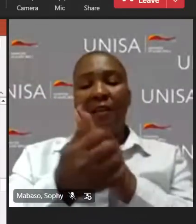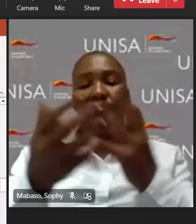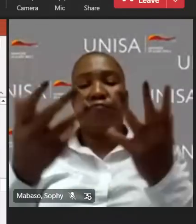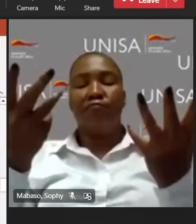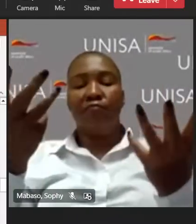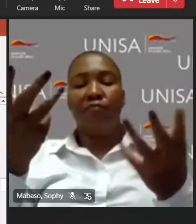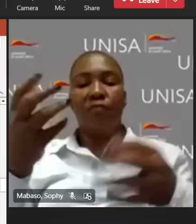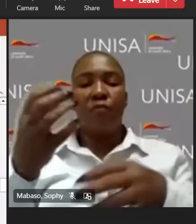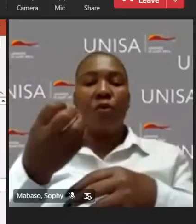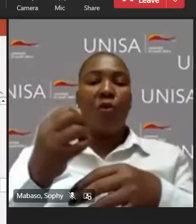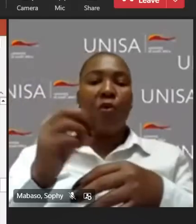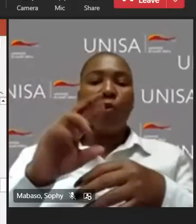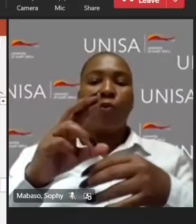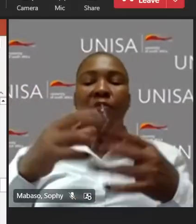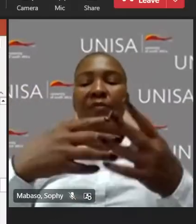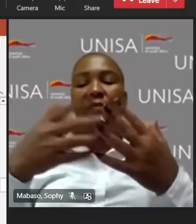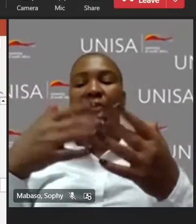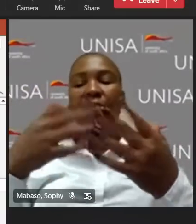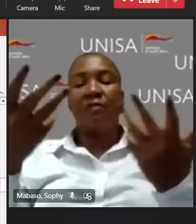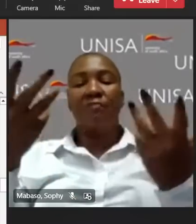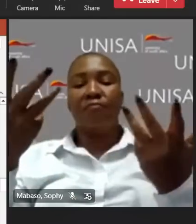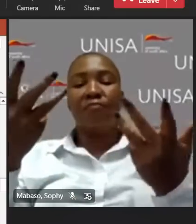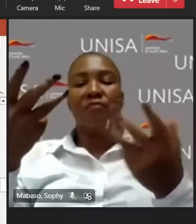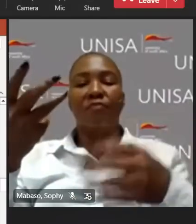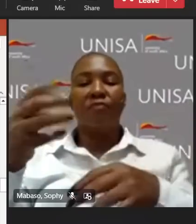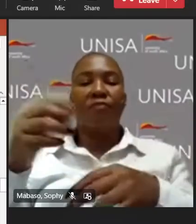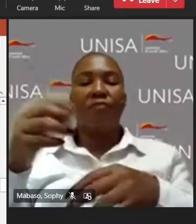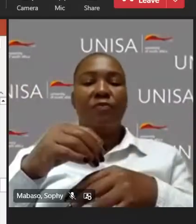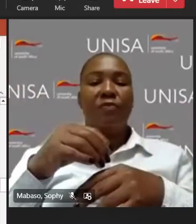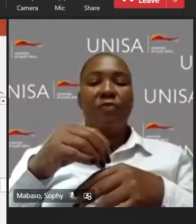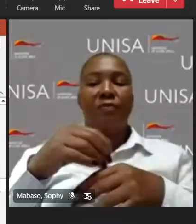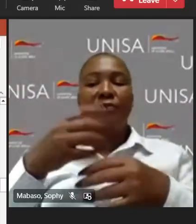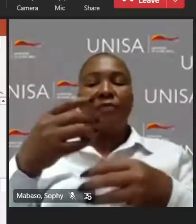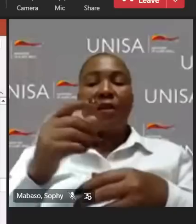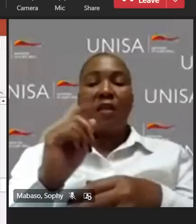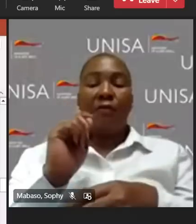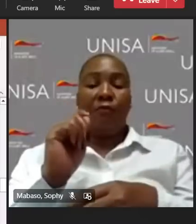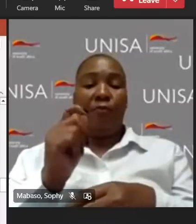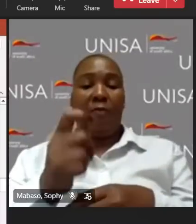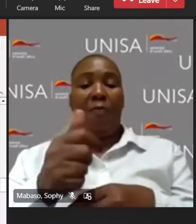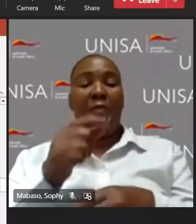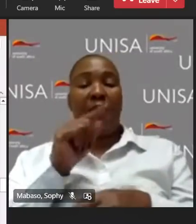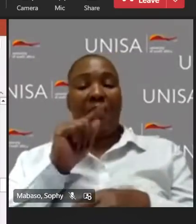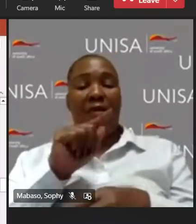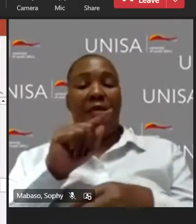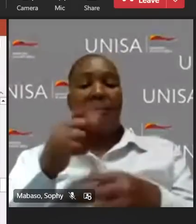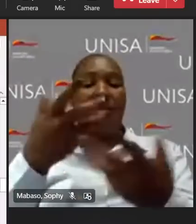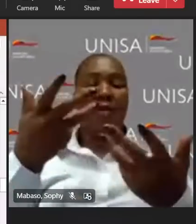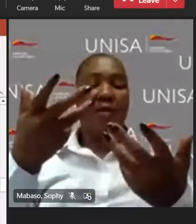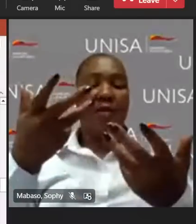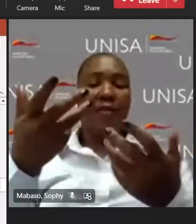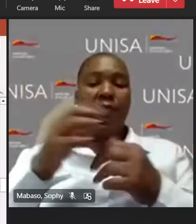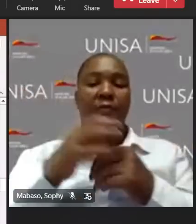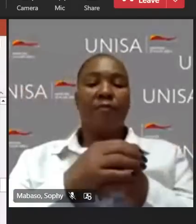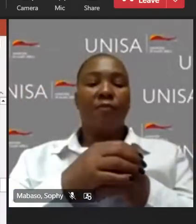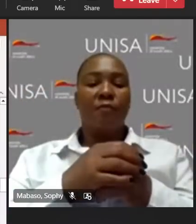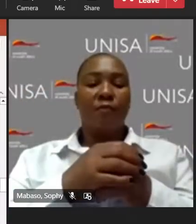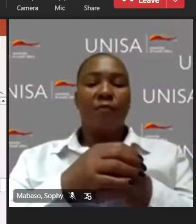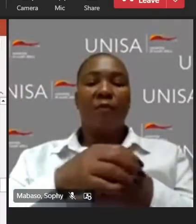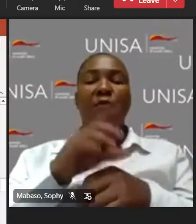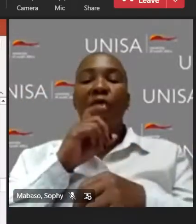using a spin point, and your fees will reflect immediately. Right. You can also